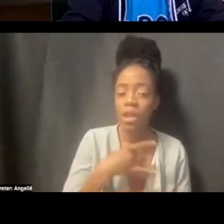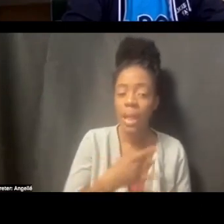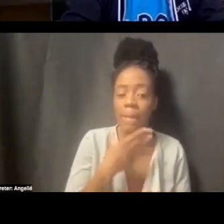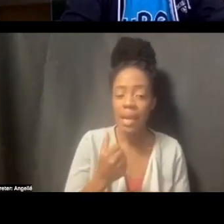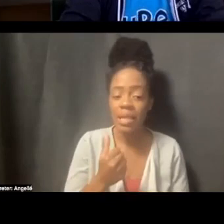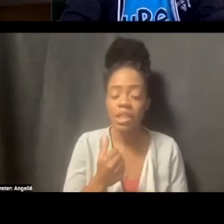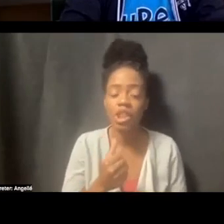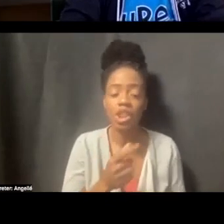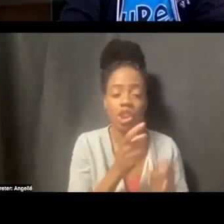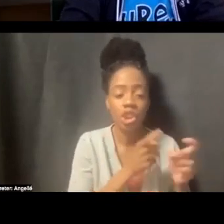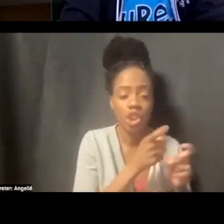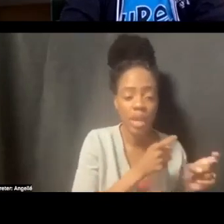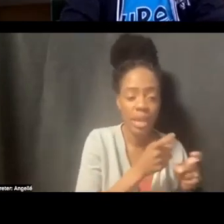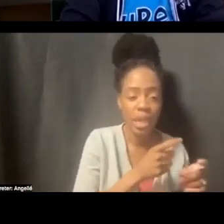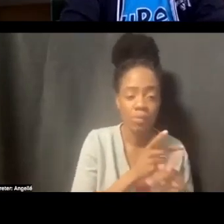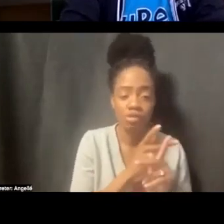producing, or screenwriting?